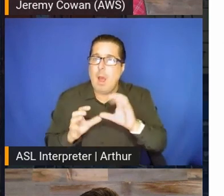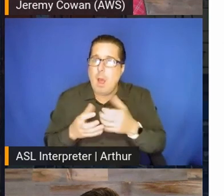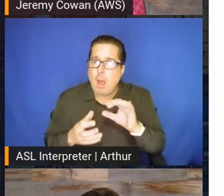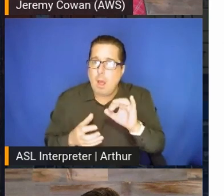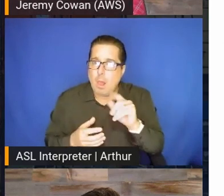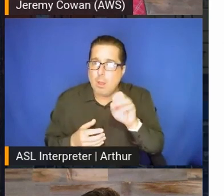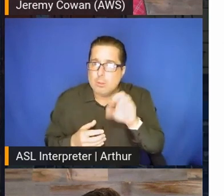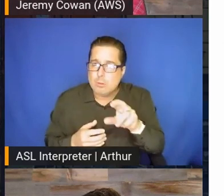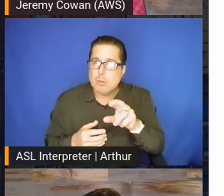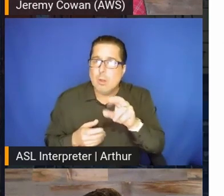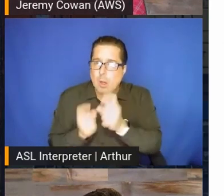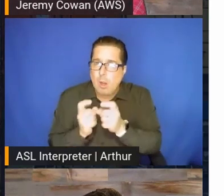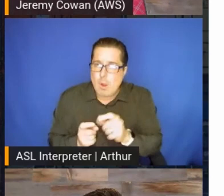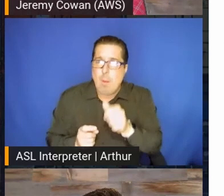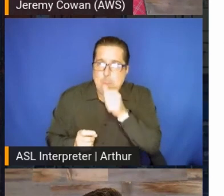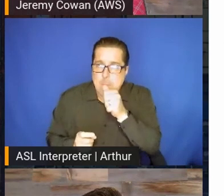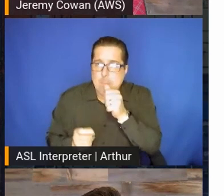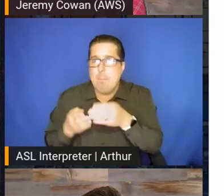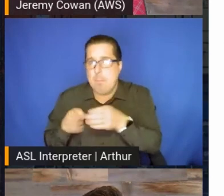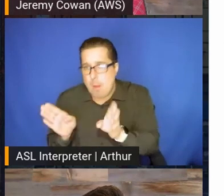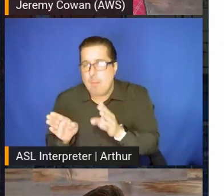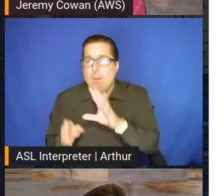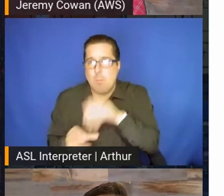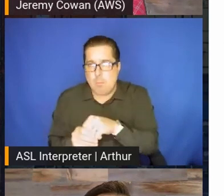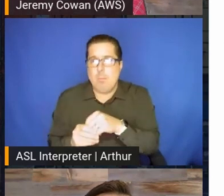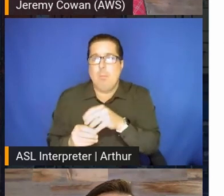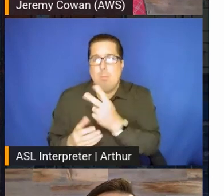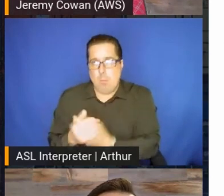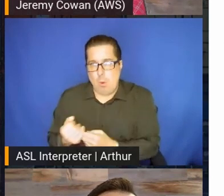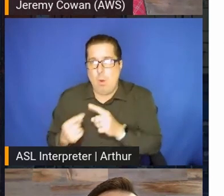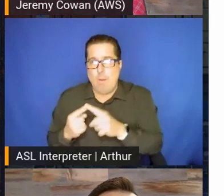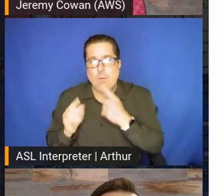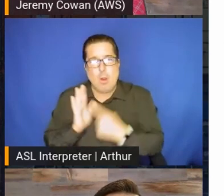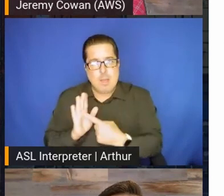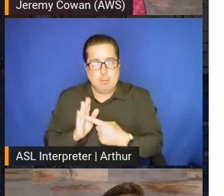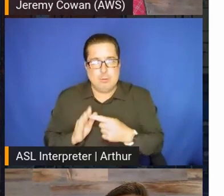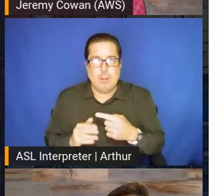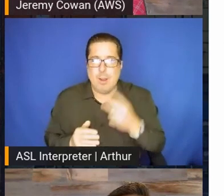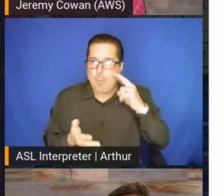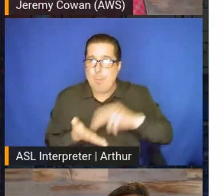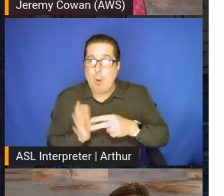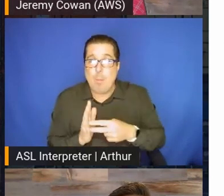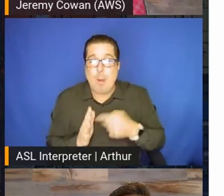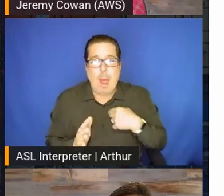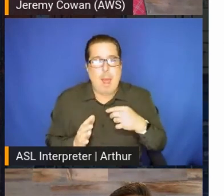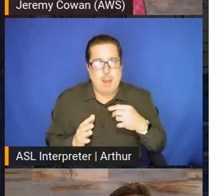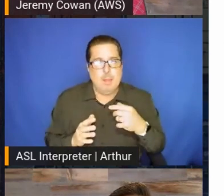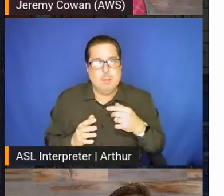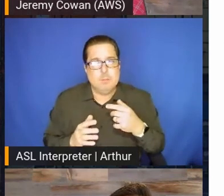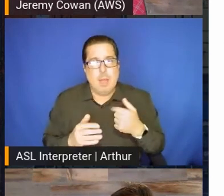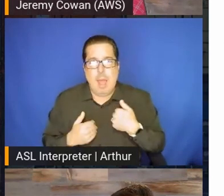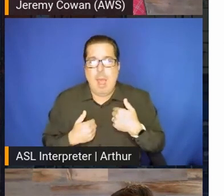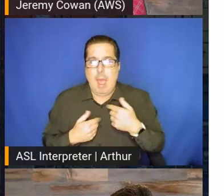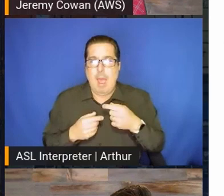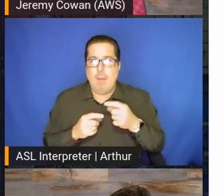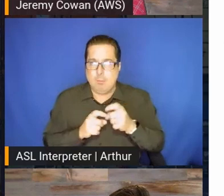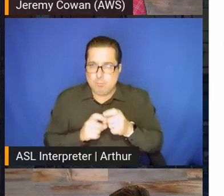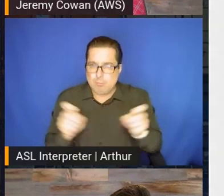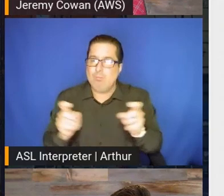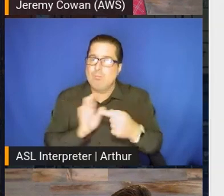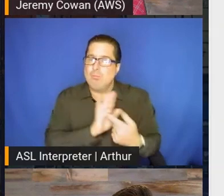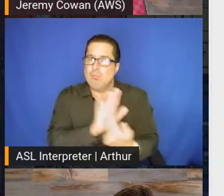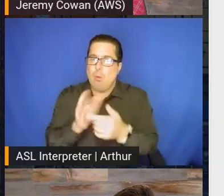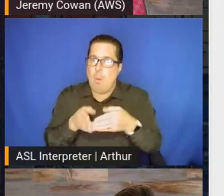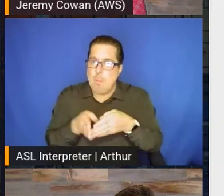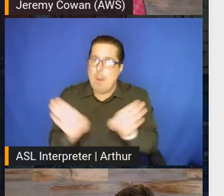is public, and private. Just for the demonstration purposes, I have provisioned the cluster in public and the